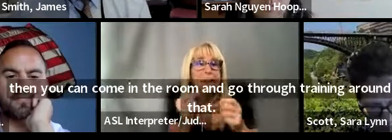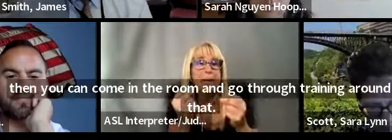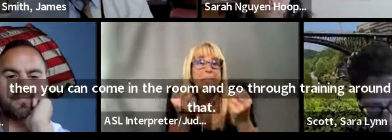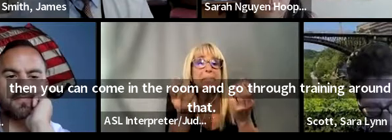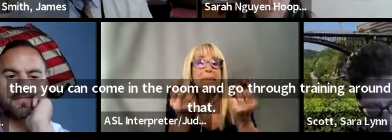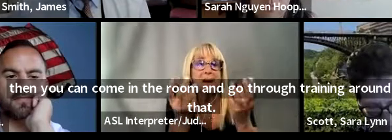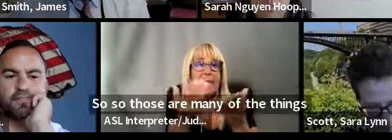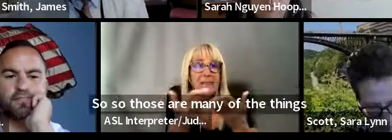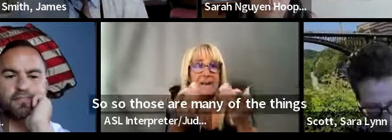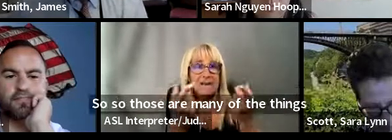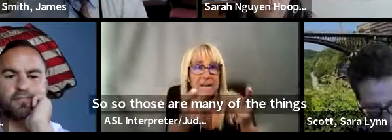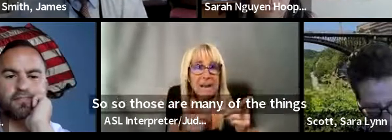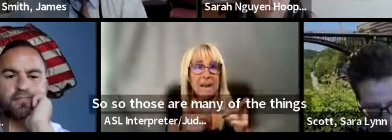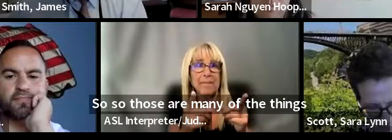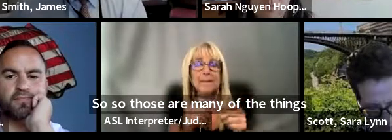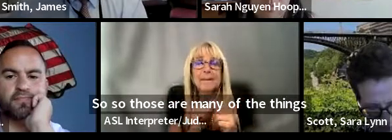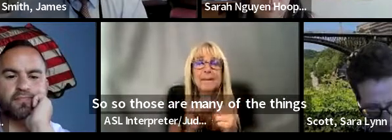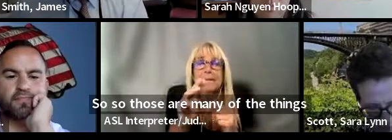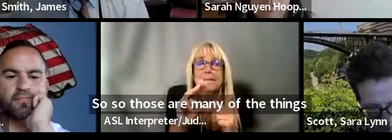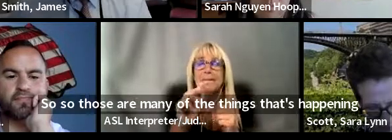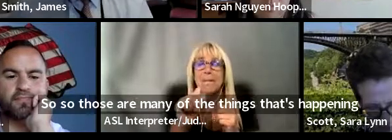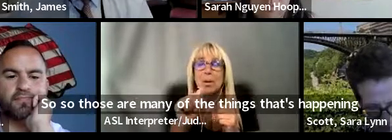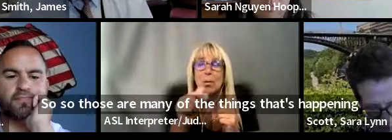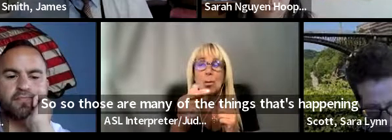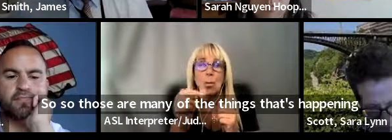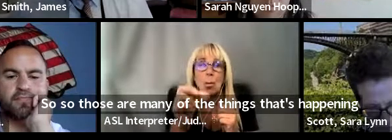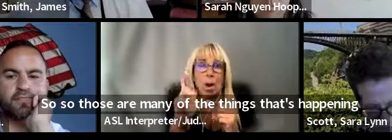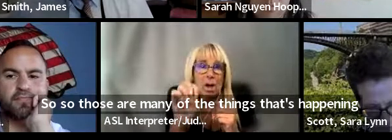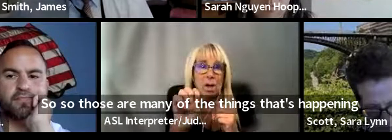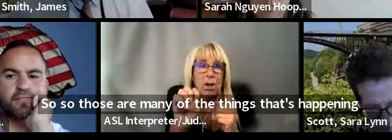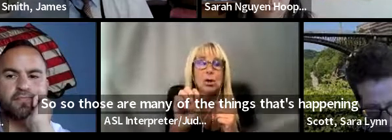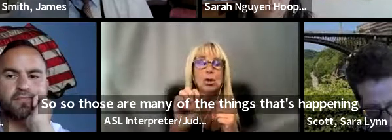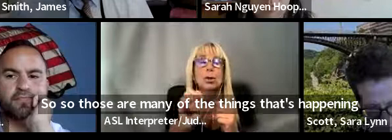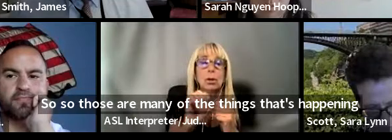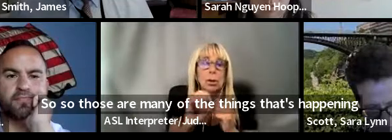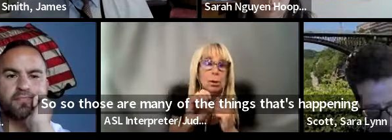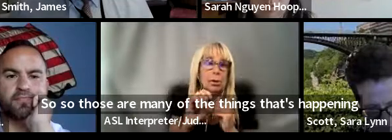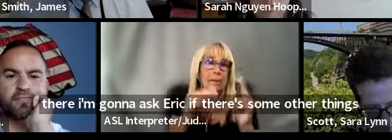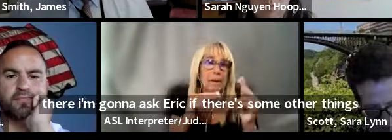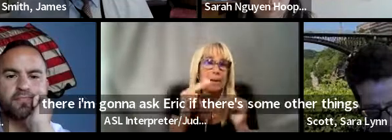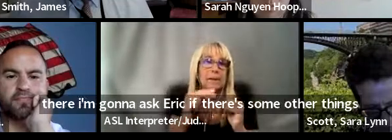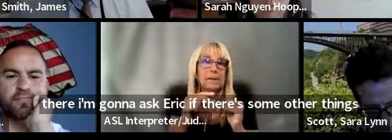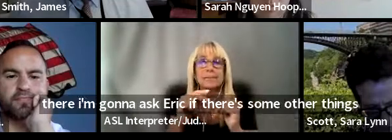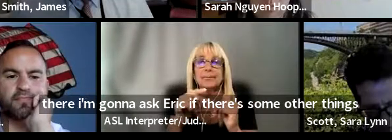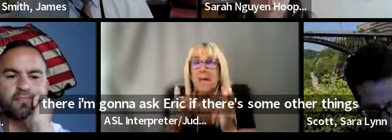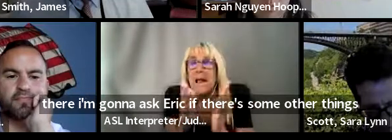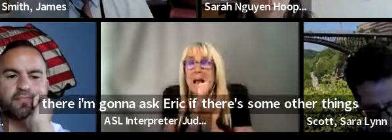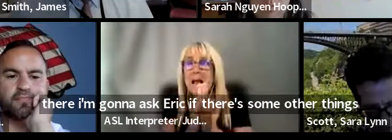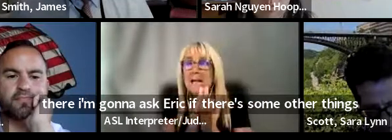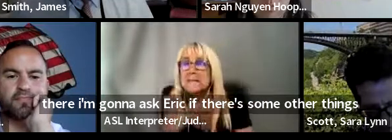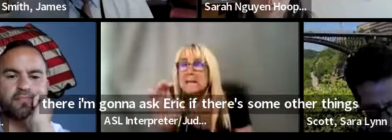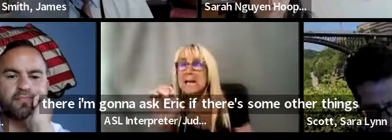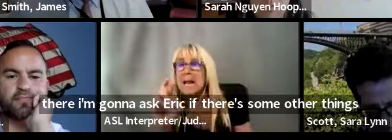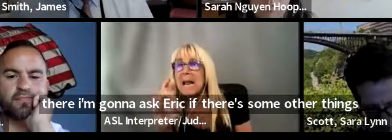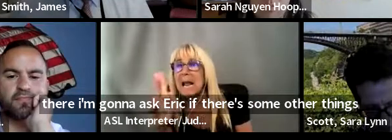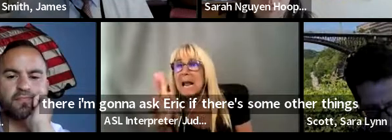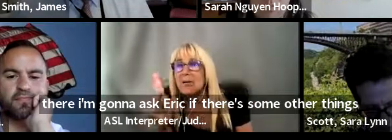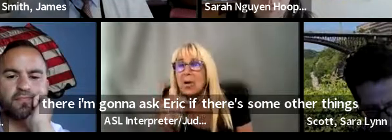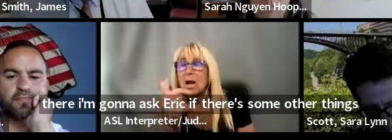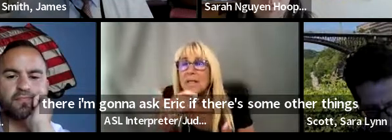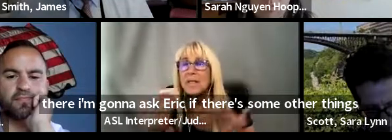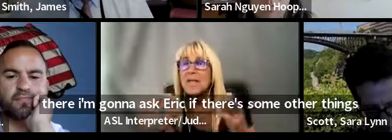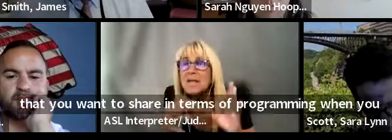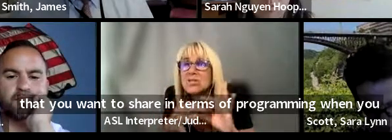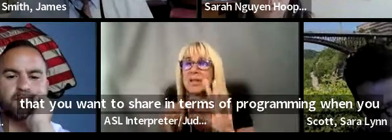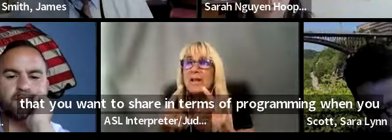there. I'm going to ask Eric if there's some other things that you want to share in terms of programming. When you talk